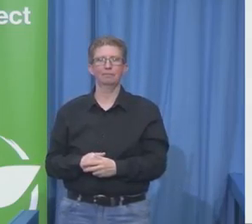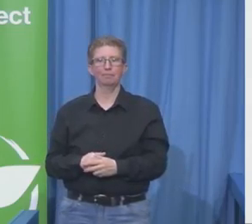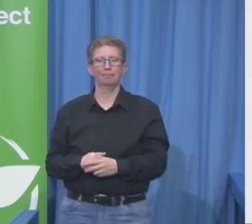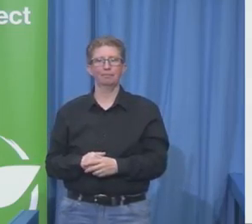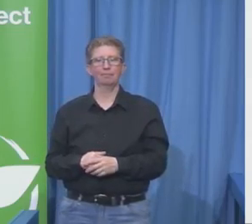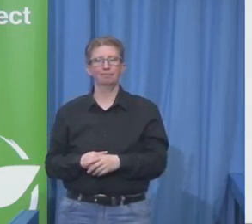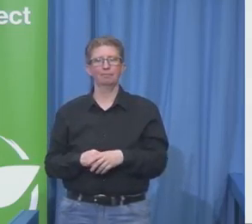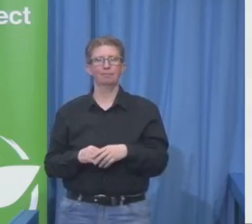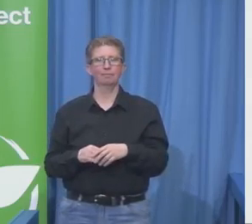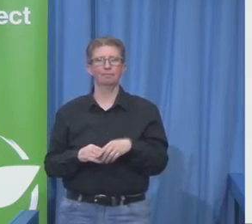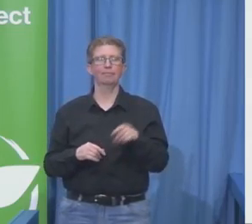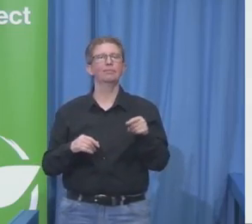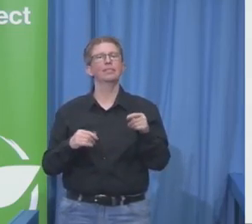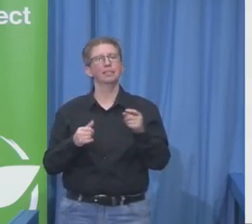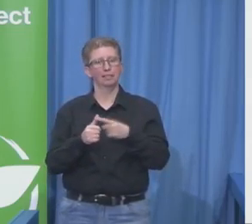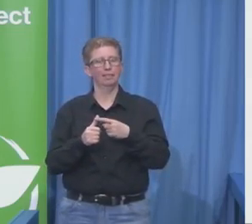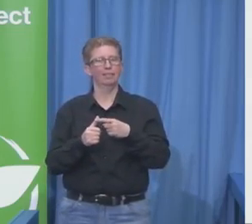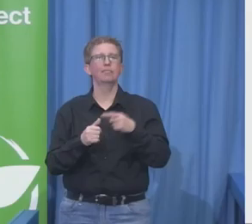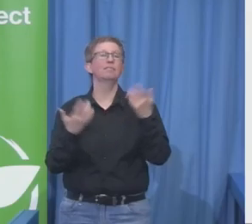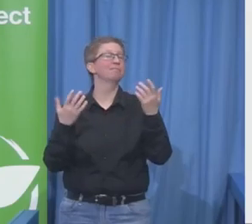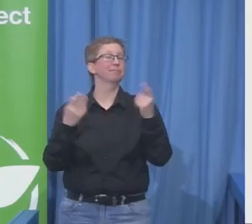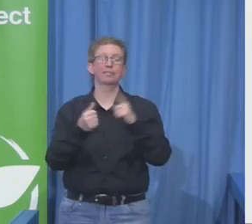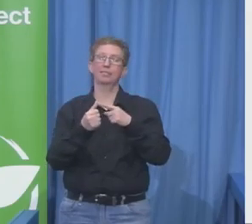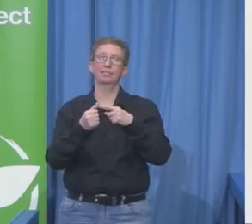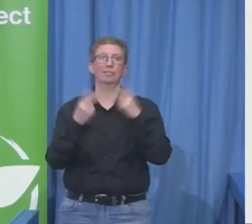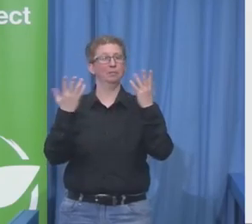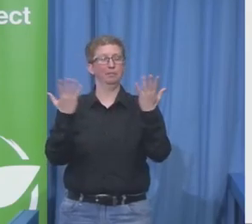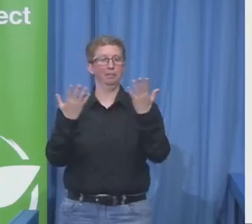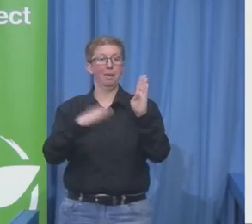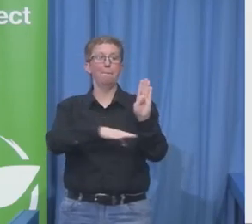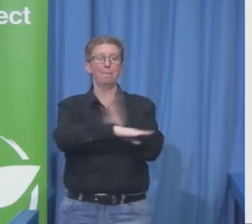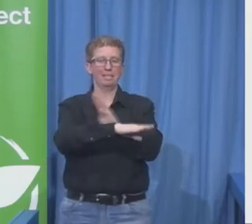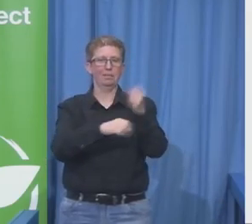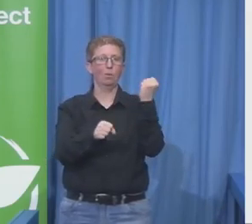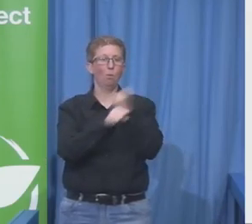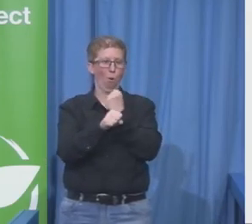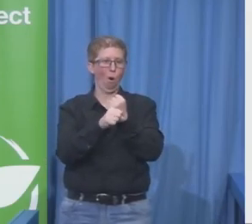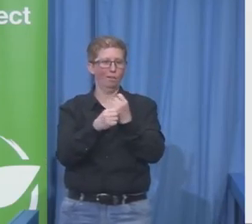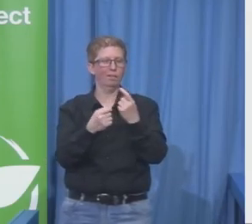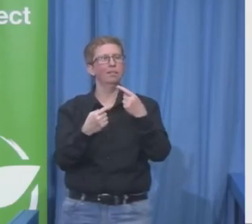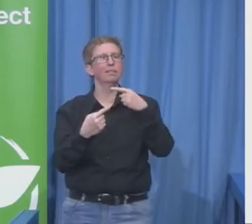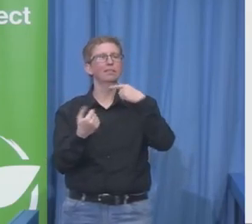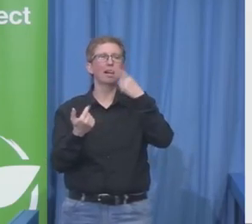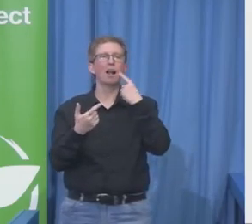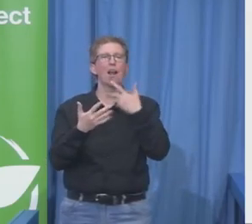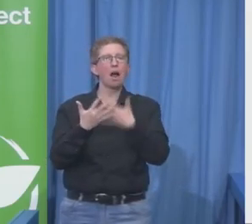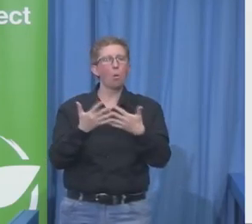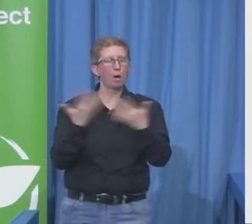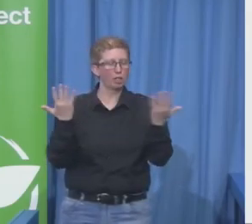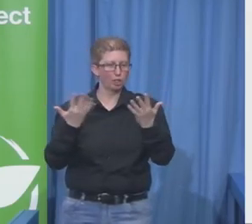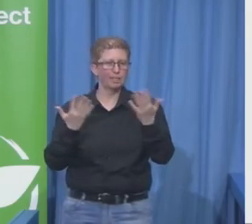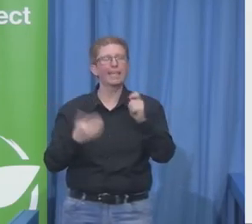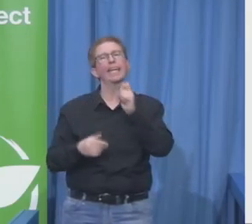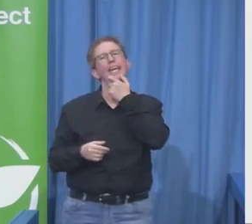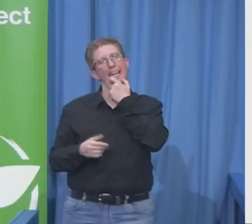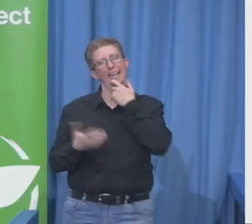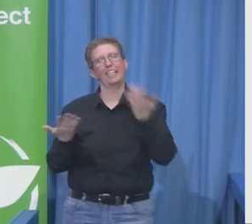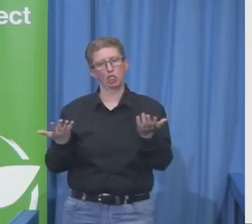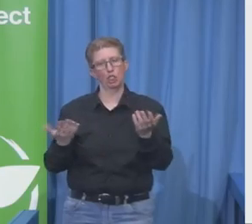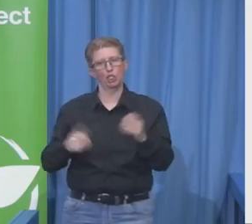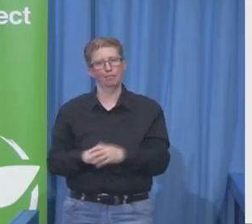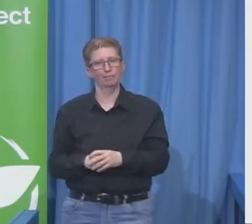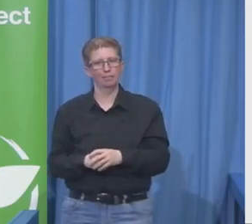candidates, we saw also that English is a bottleneck. So it's important to give some opportunity to develop their English skills,